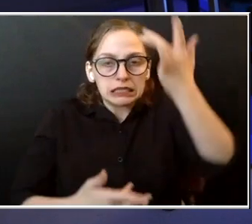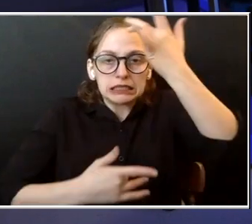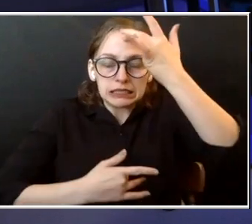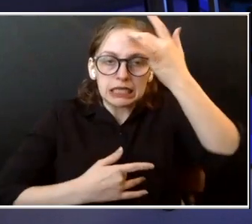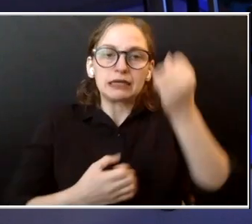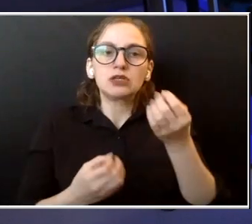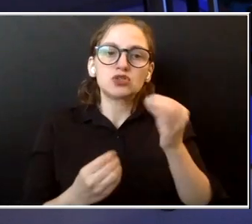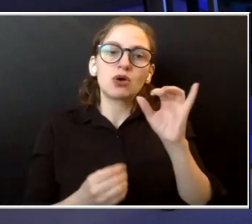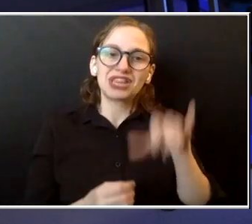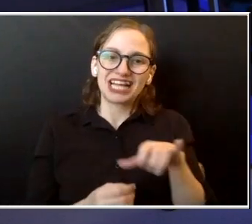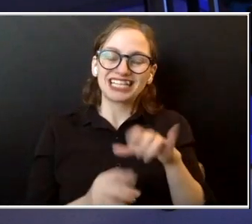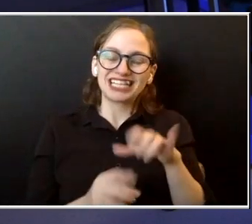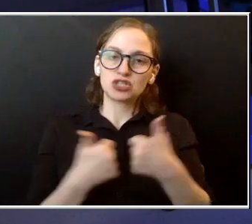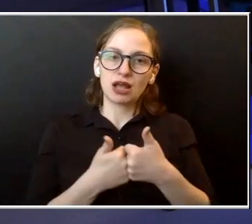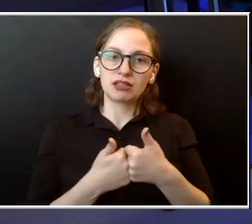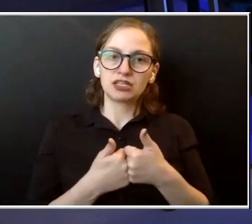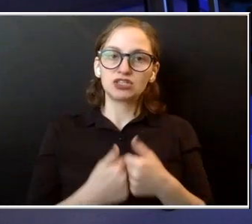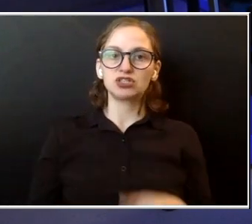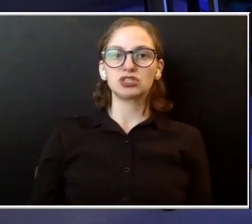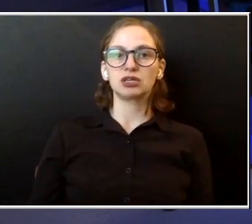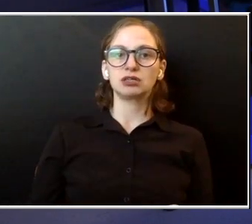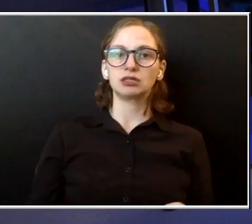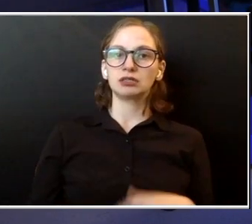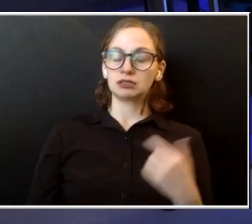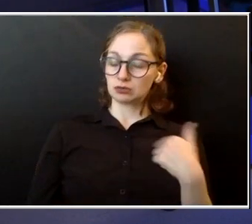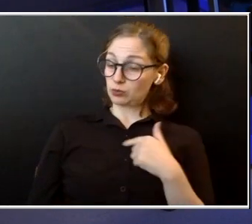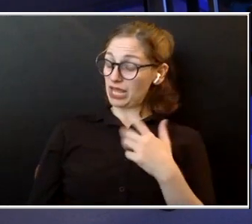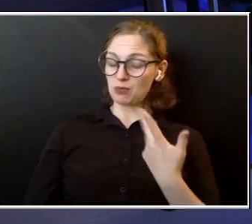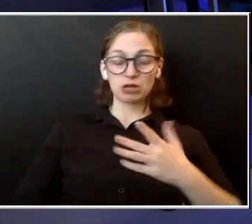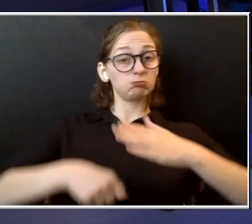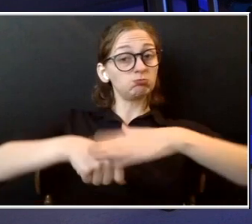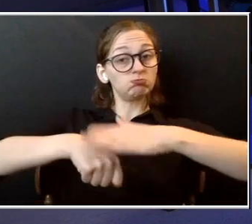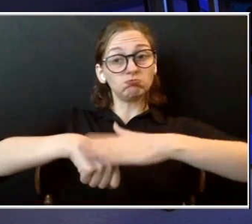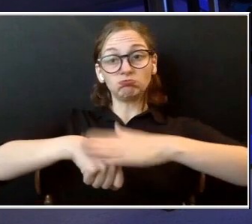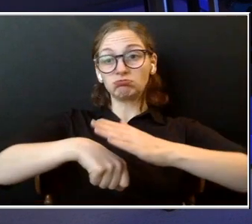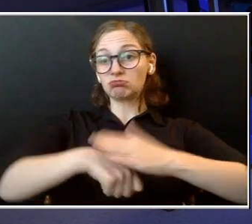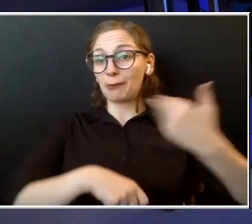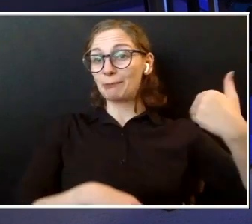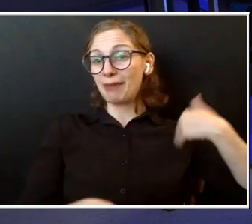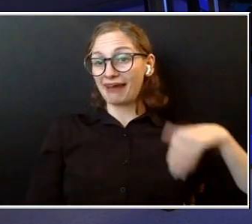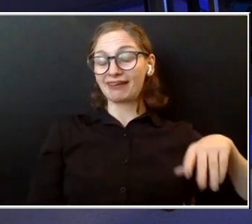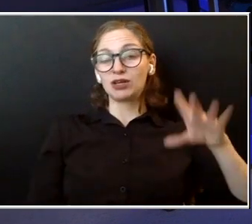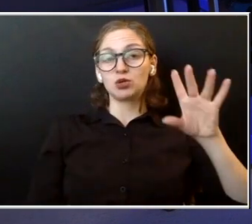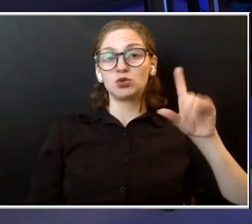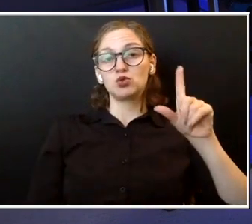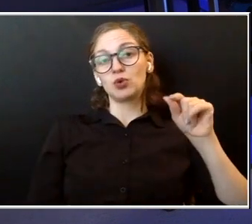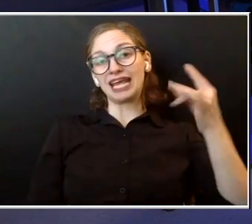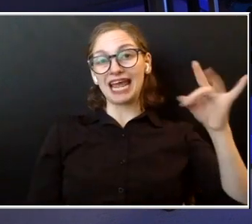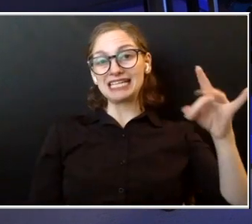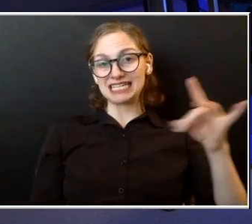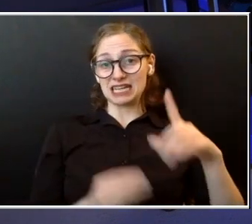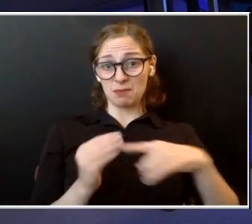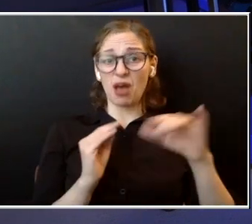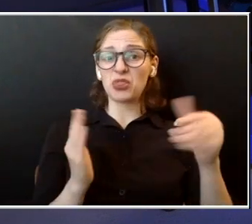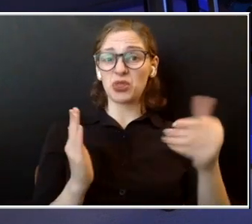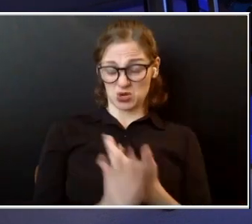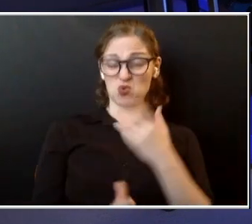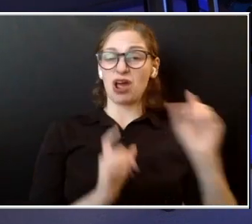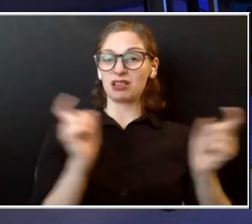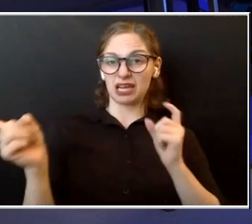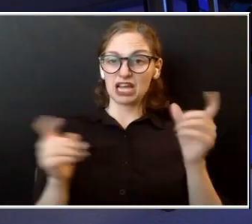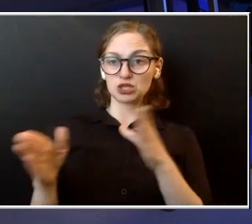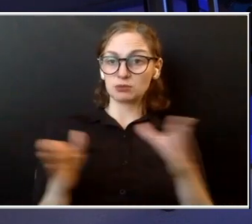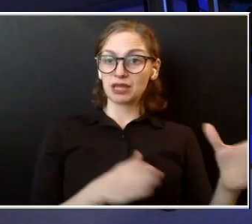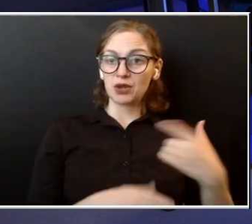the first raising the alarm back in 2018. This new allocation plan came about because we thought it could have devastating consequences for people in the